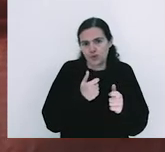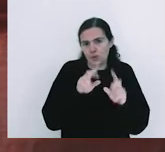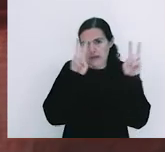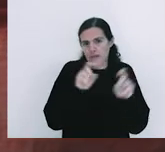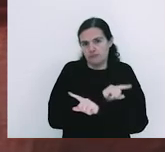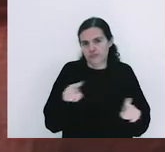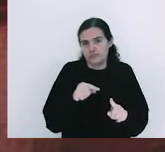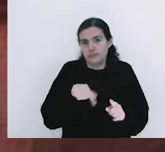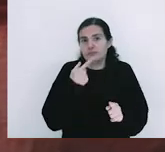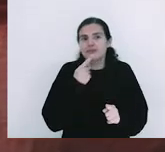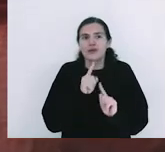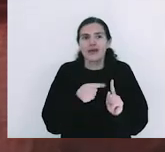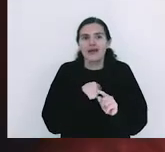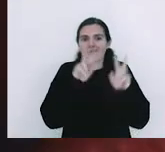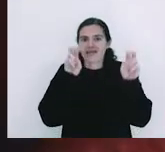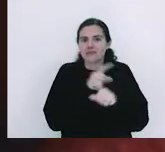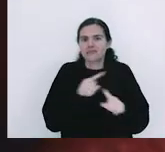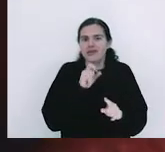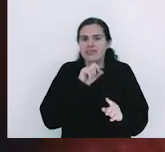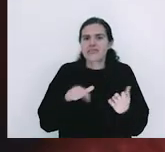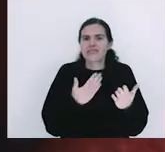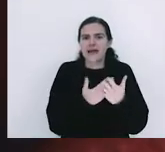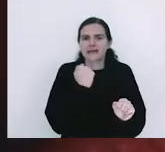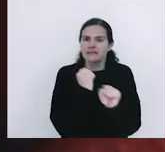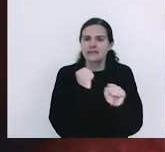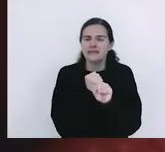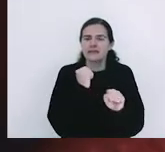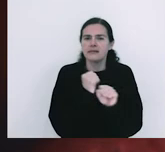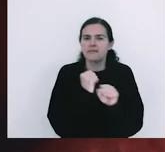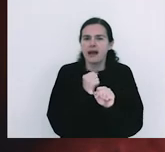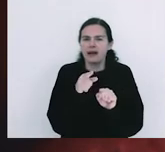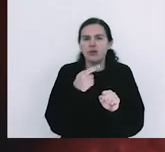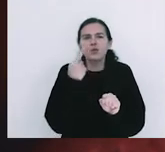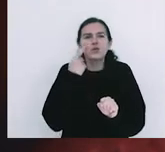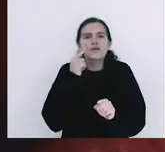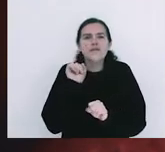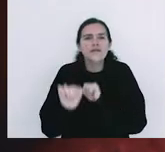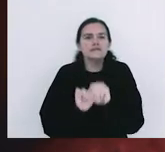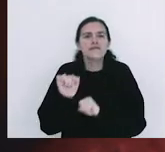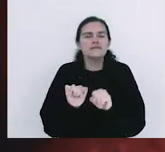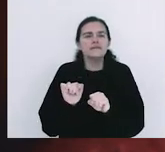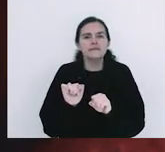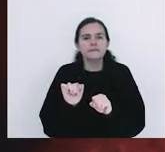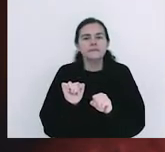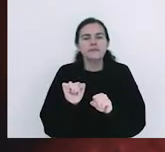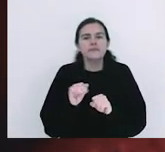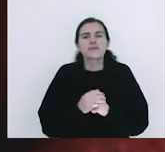taboo brings to the construct of the work maybe your knowledge of